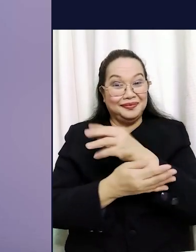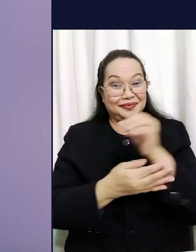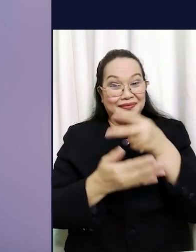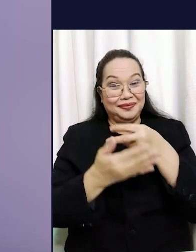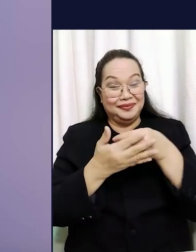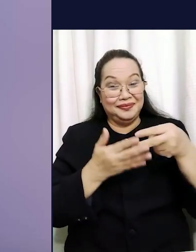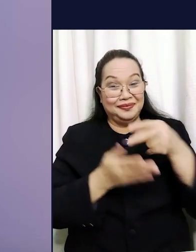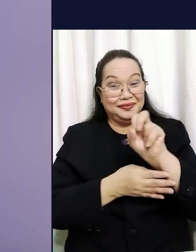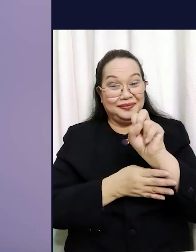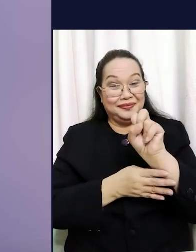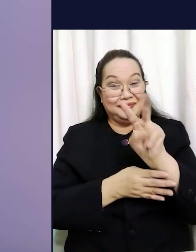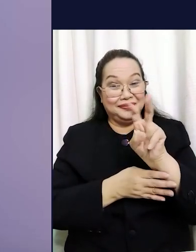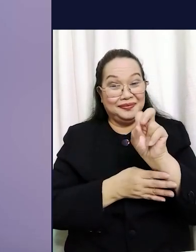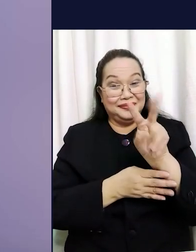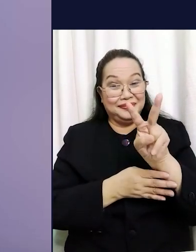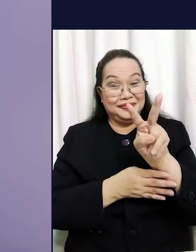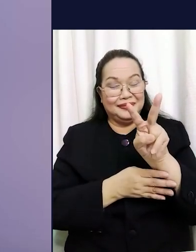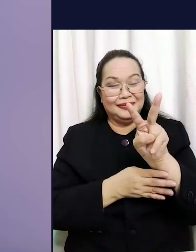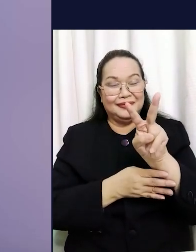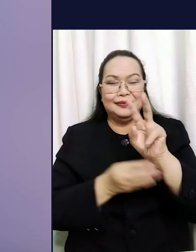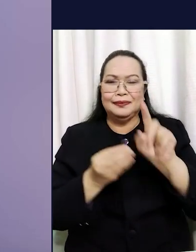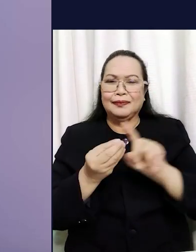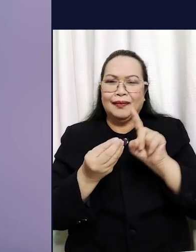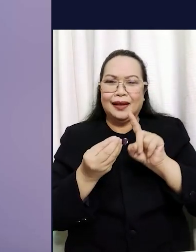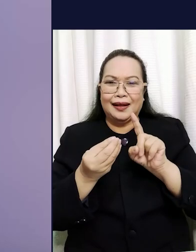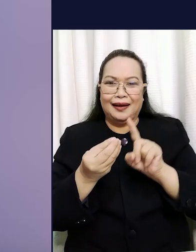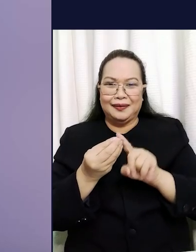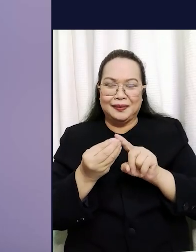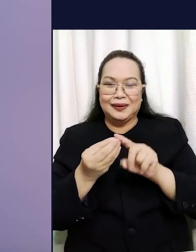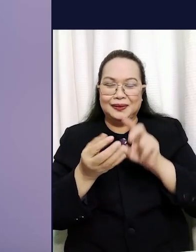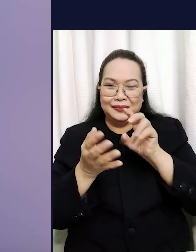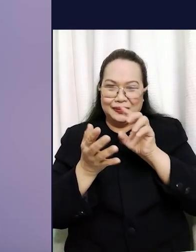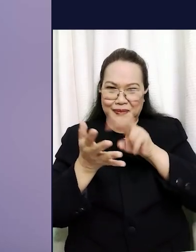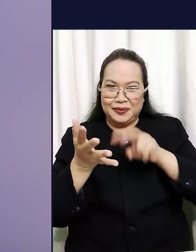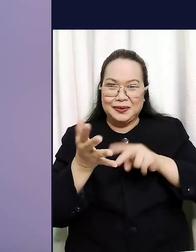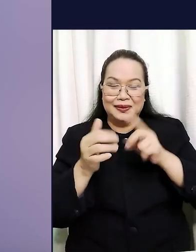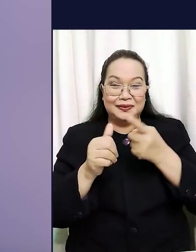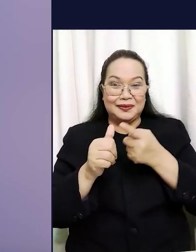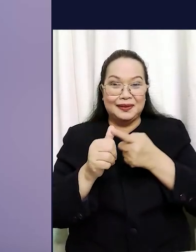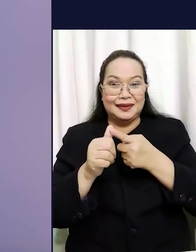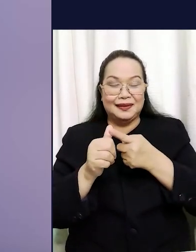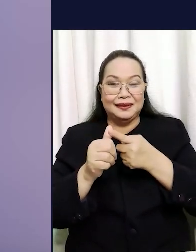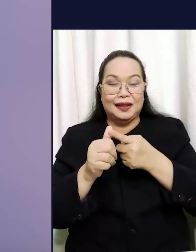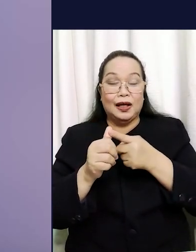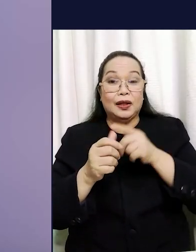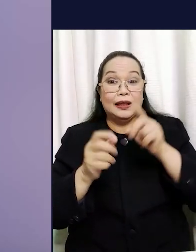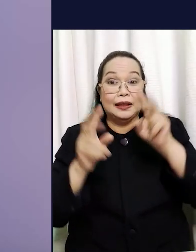on, tayo, verses 11 and 12.